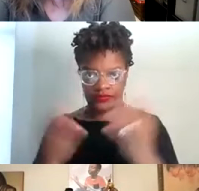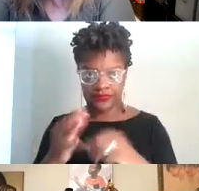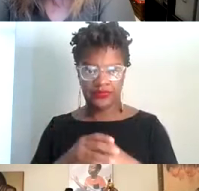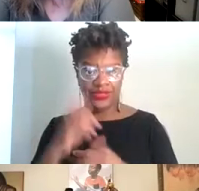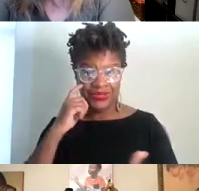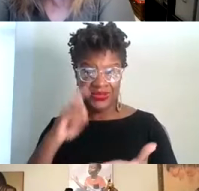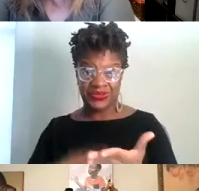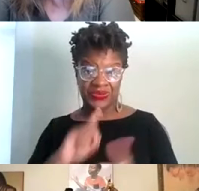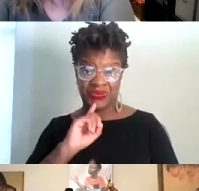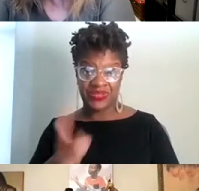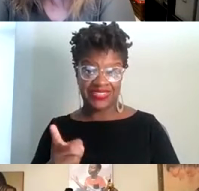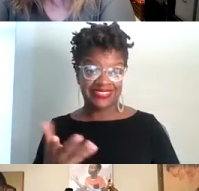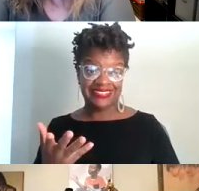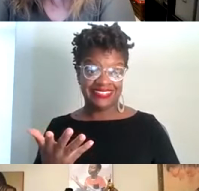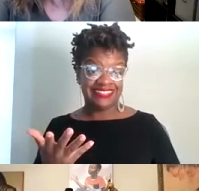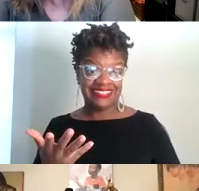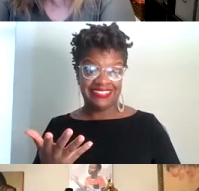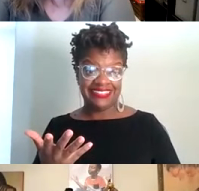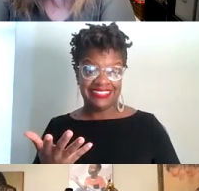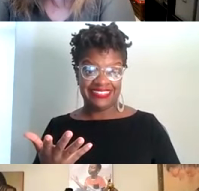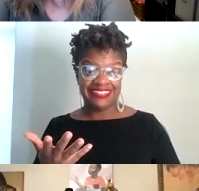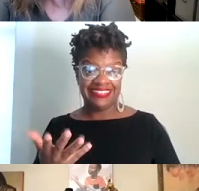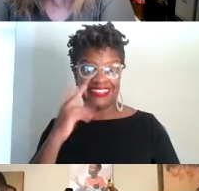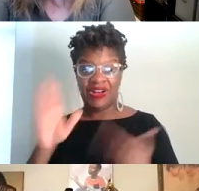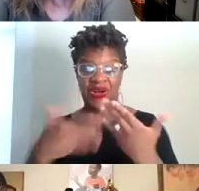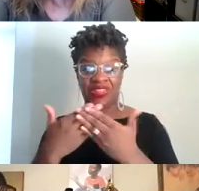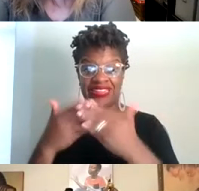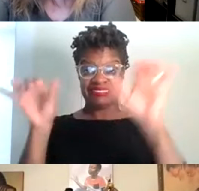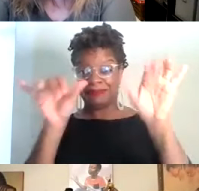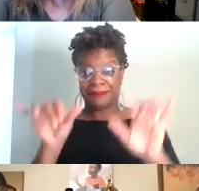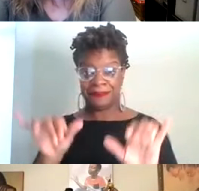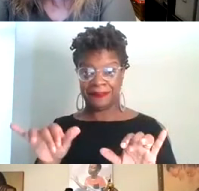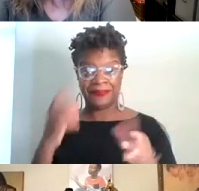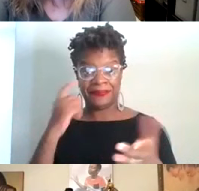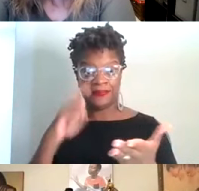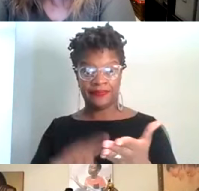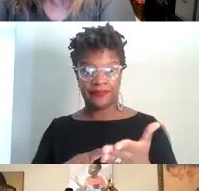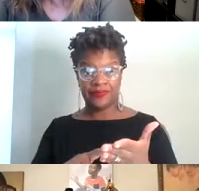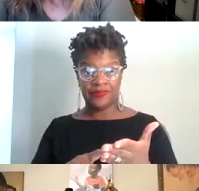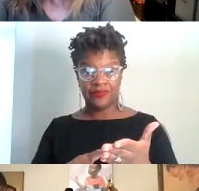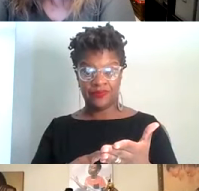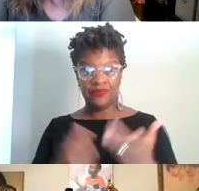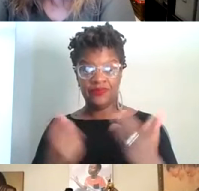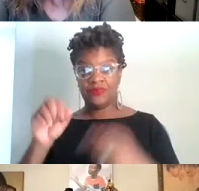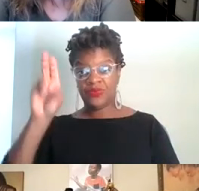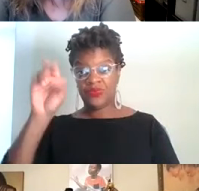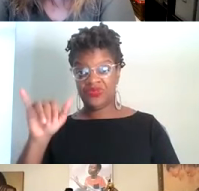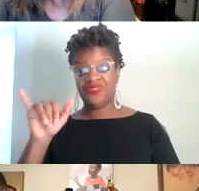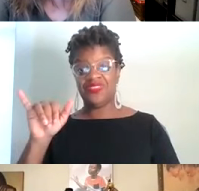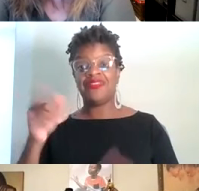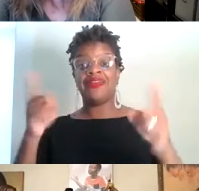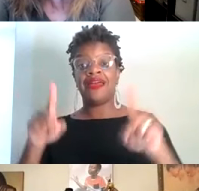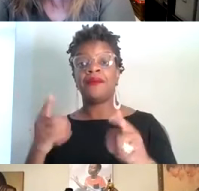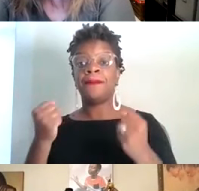much differentiation between all of this, because what happened when we did this survey is we heard a lot